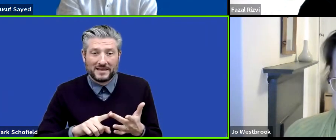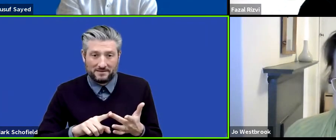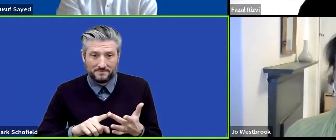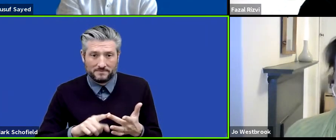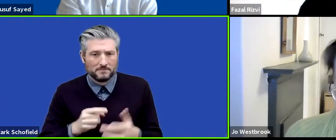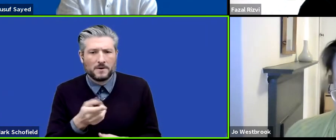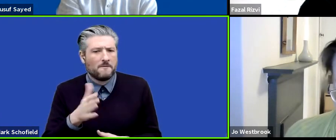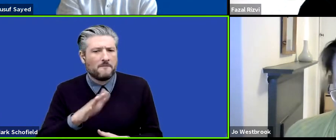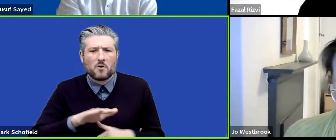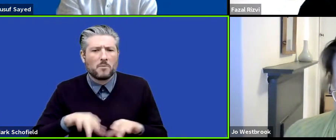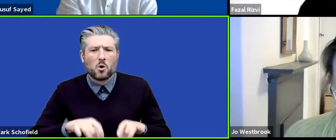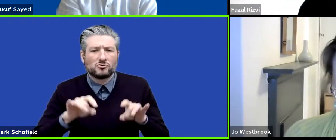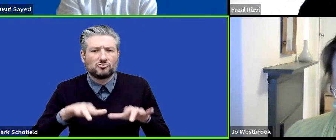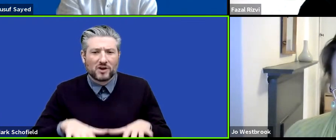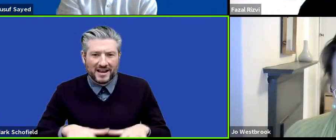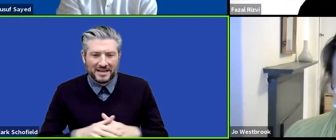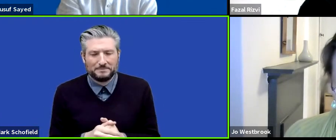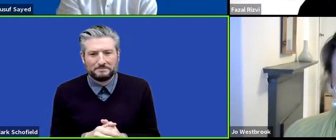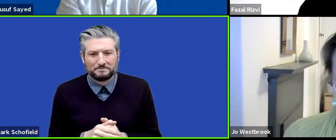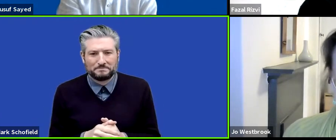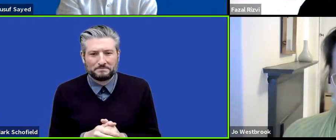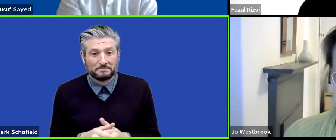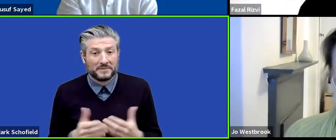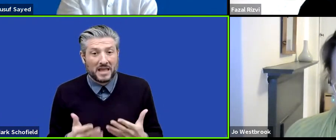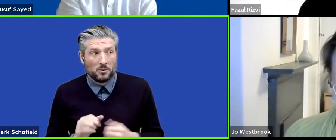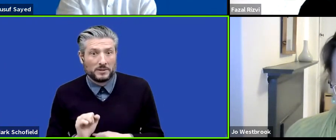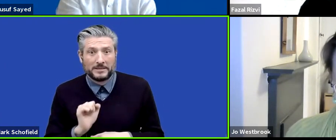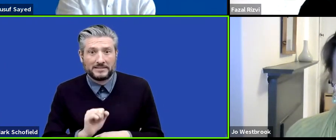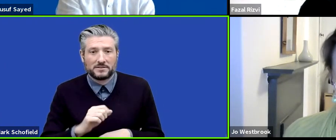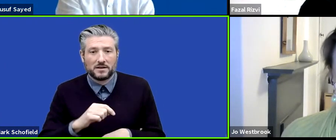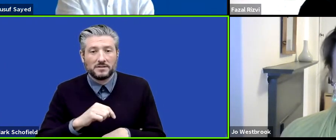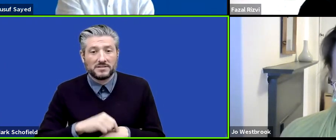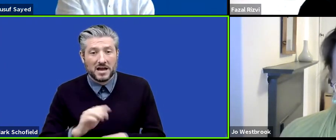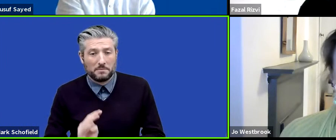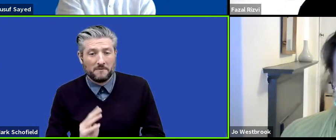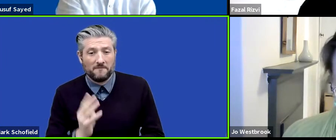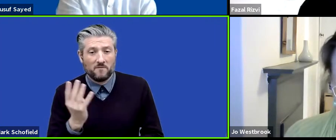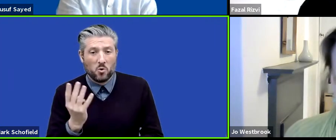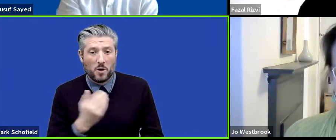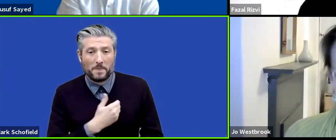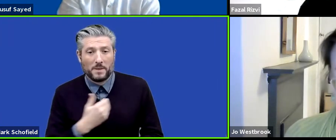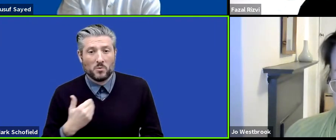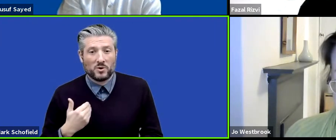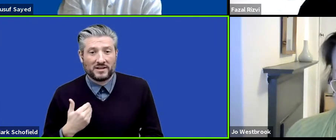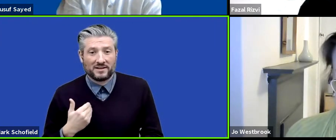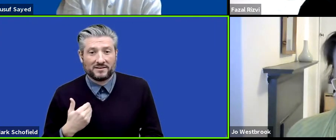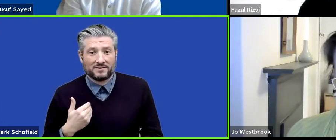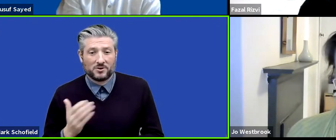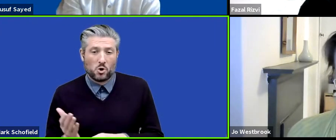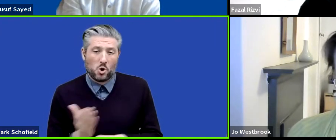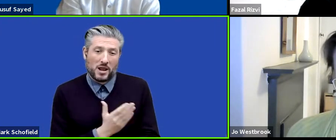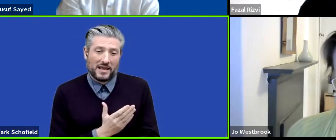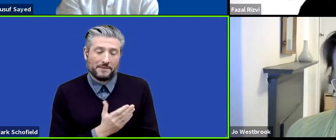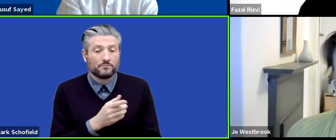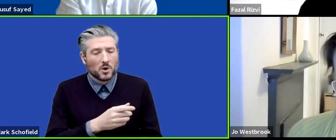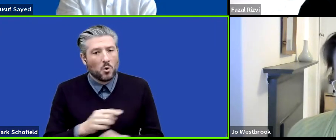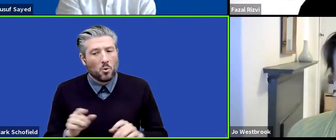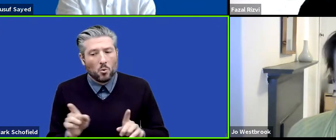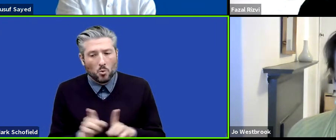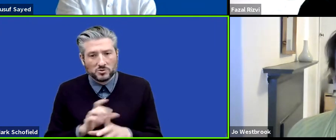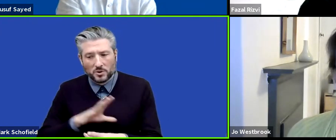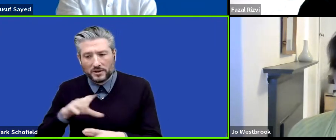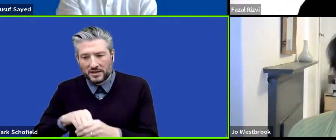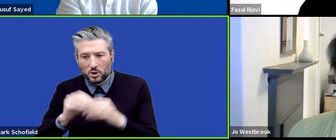for him, I've discovered, and at the University of Illinois at Urbana-Champaign in the United States. He has